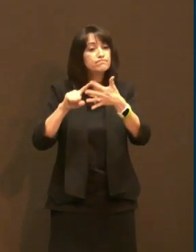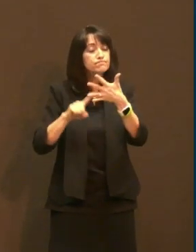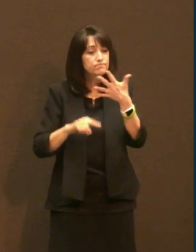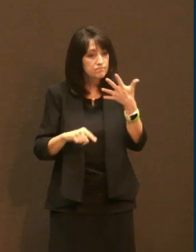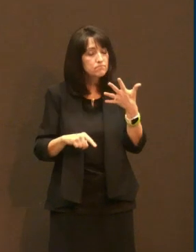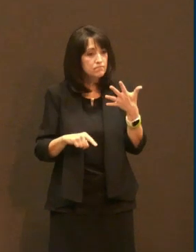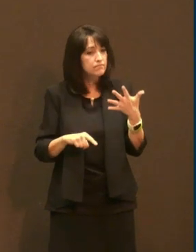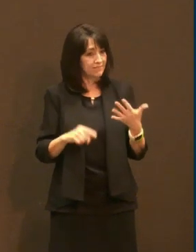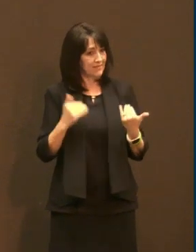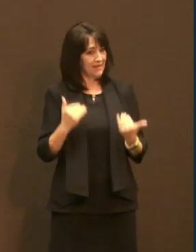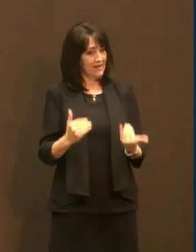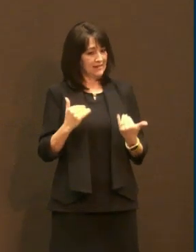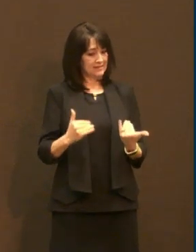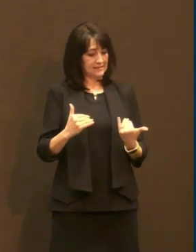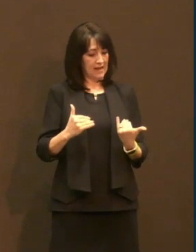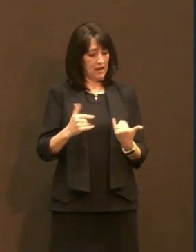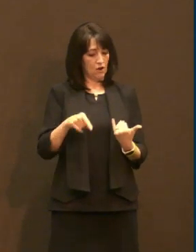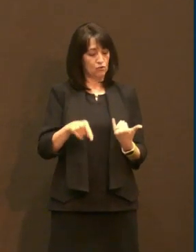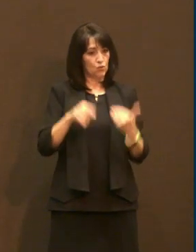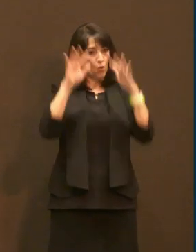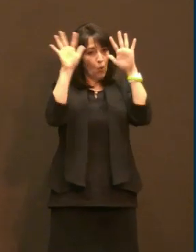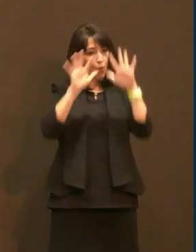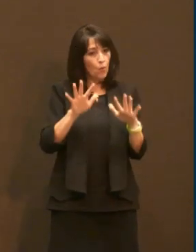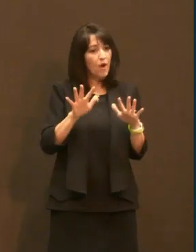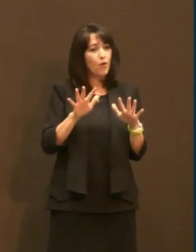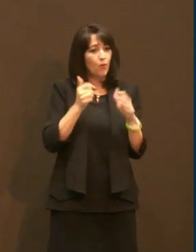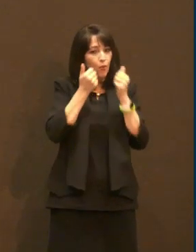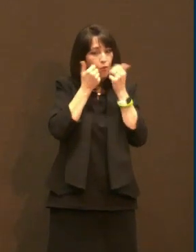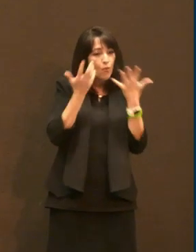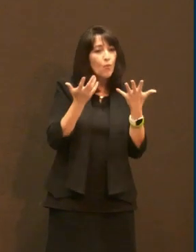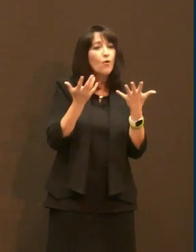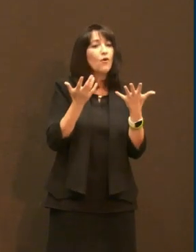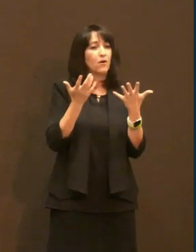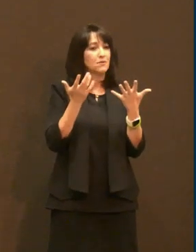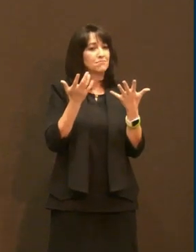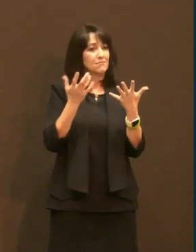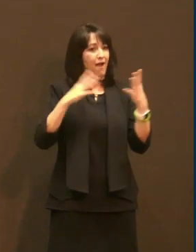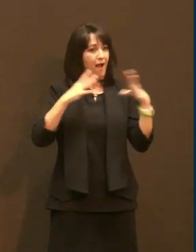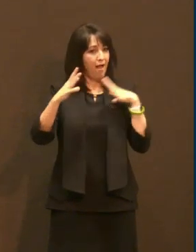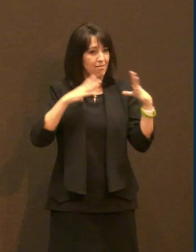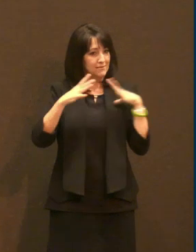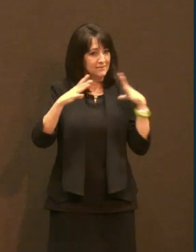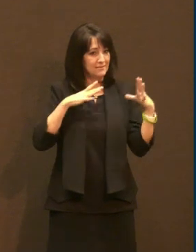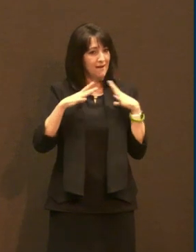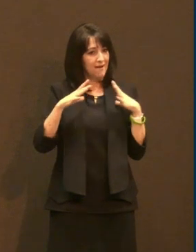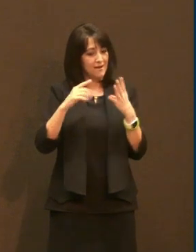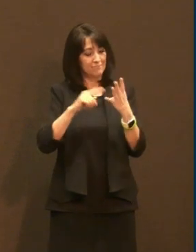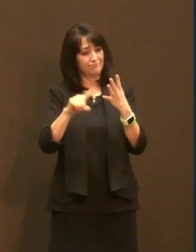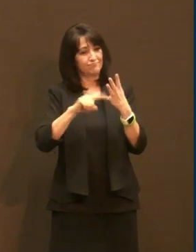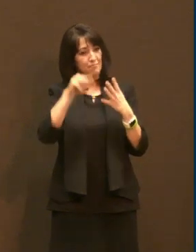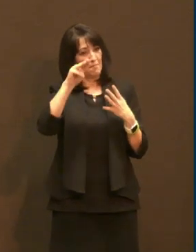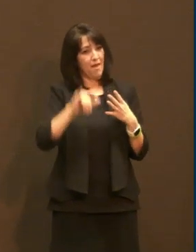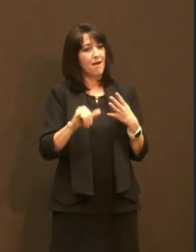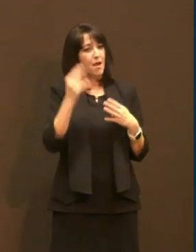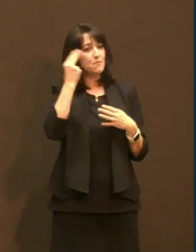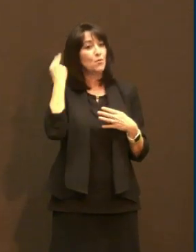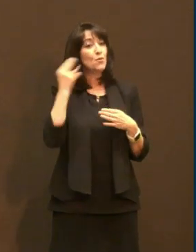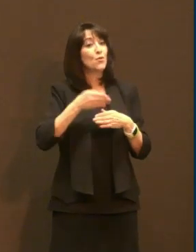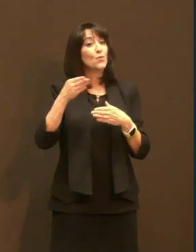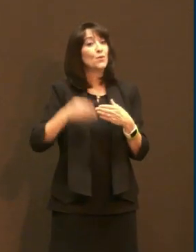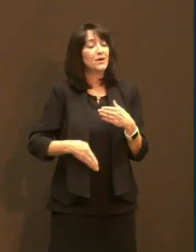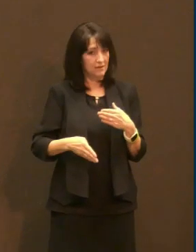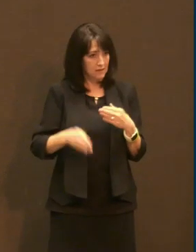the Memorial Day weekend. So we're looking at ways to increase economic activity in our state.